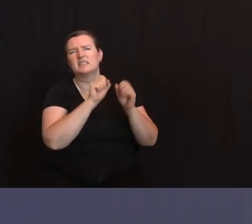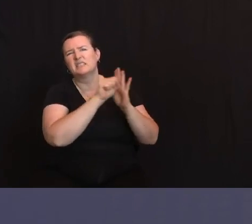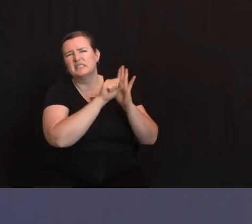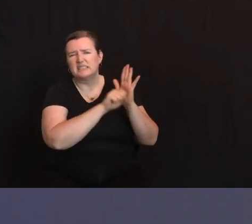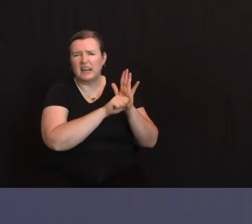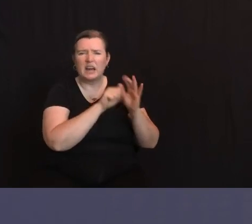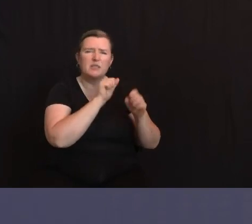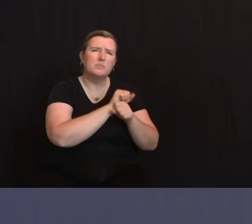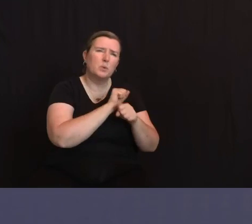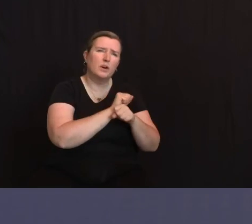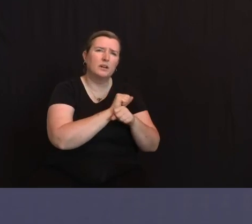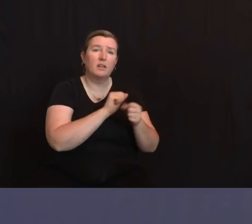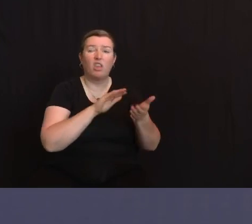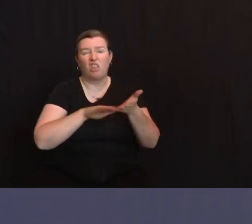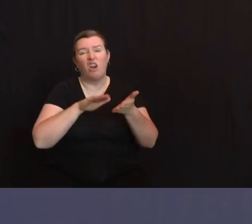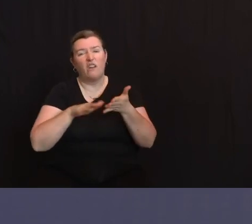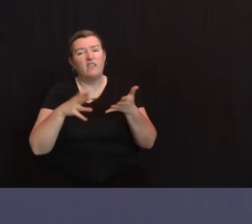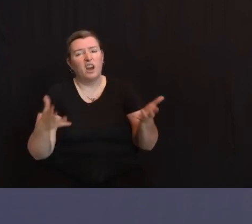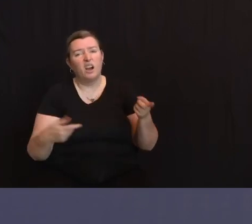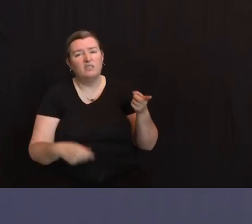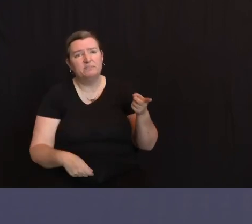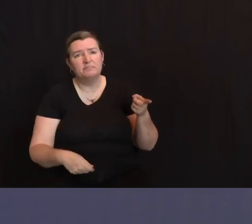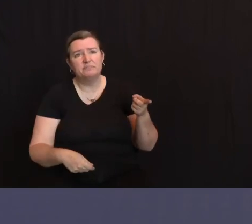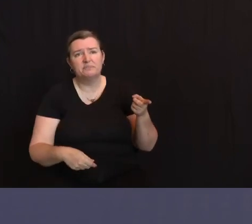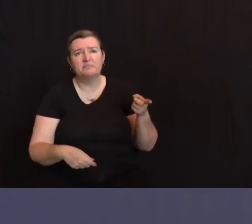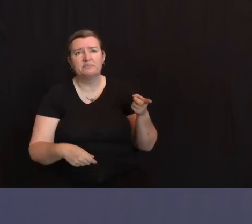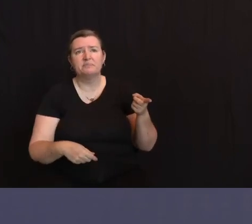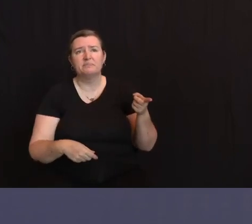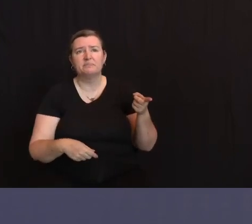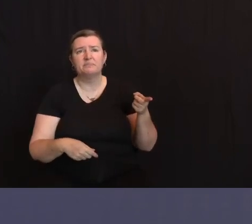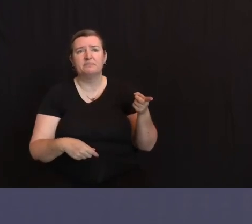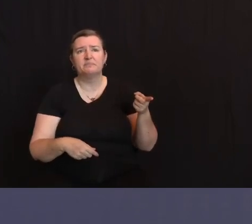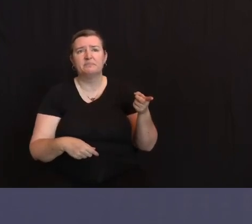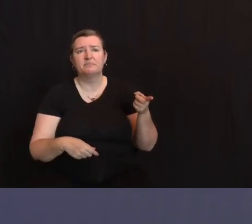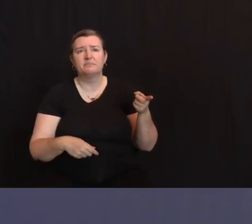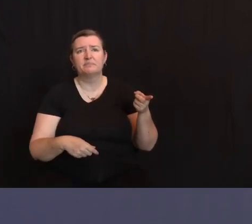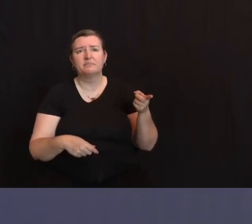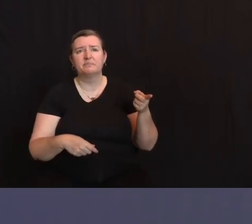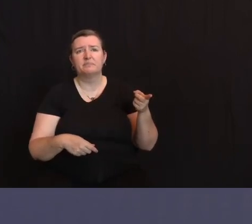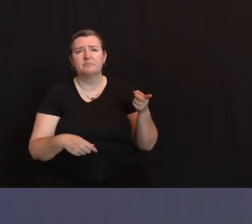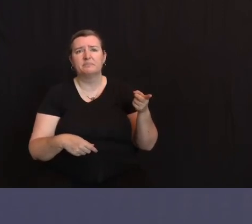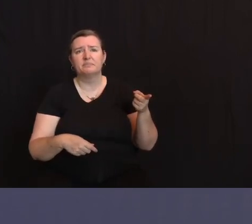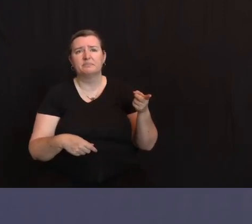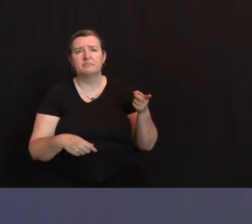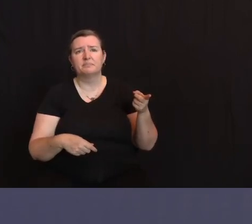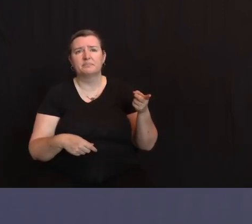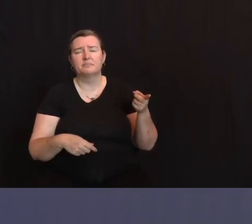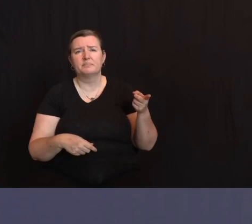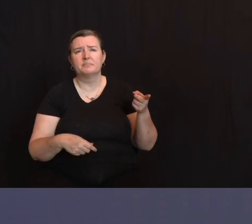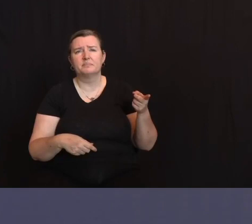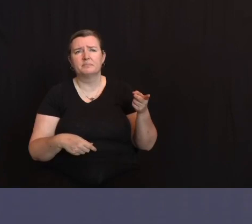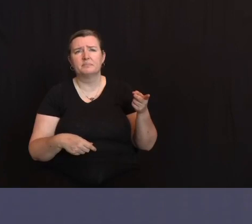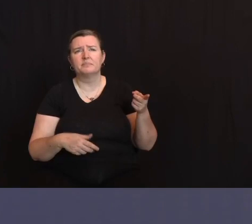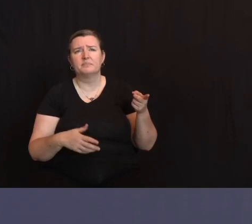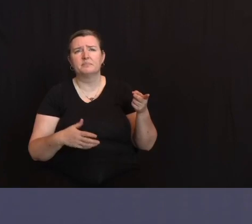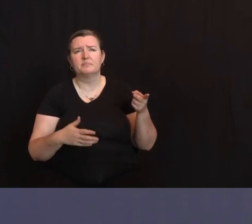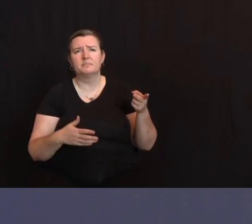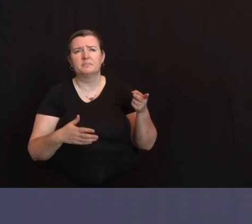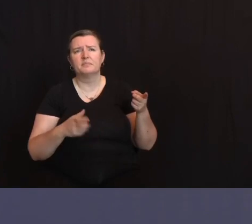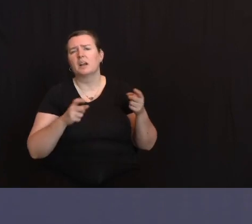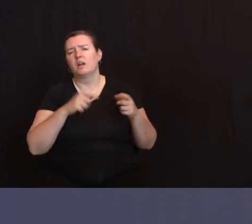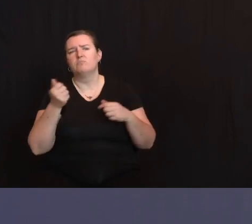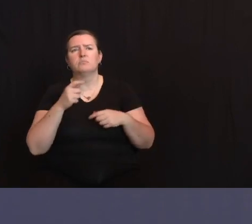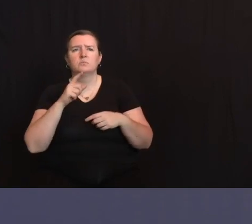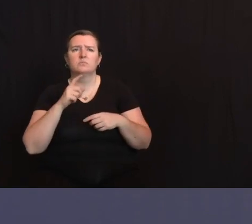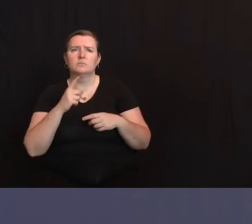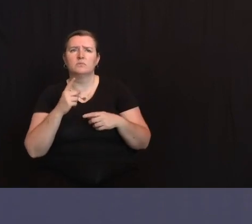Okay. Dustin, I didn't mean to get too emotional as I was turning to you there. Is that a New Jersey flag emblem? Yeah, I'm just, trying to blend into the...